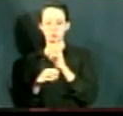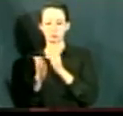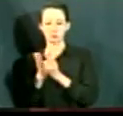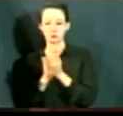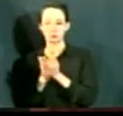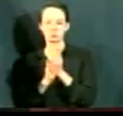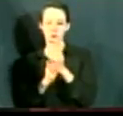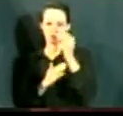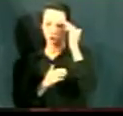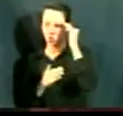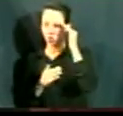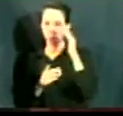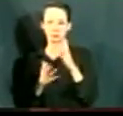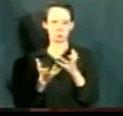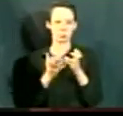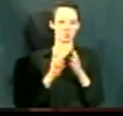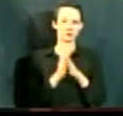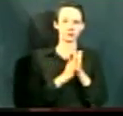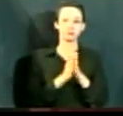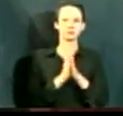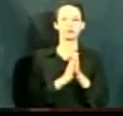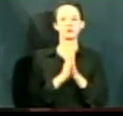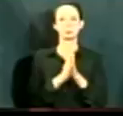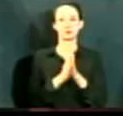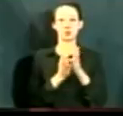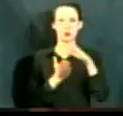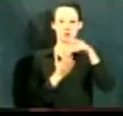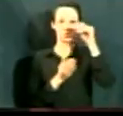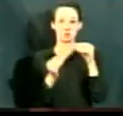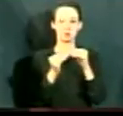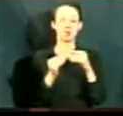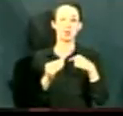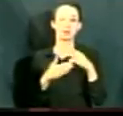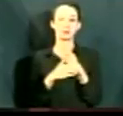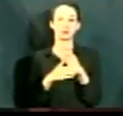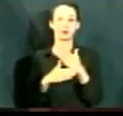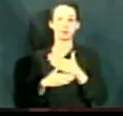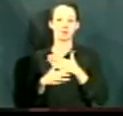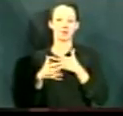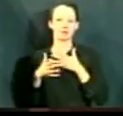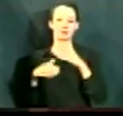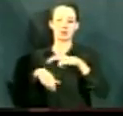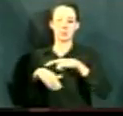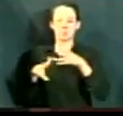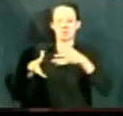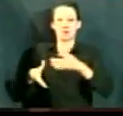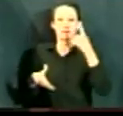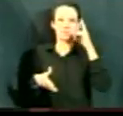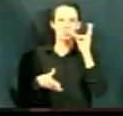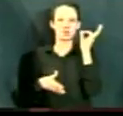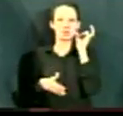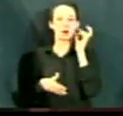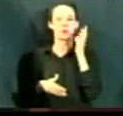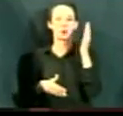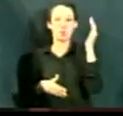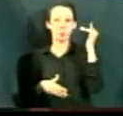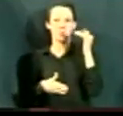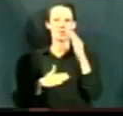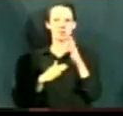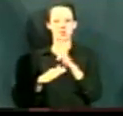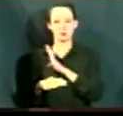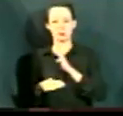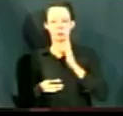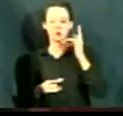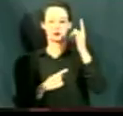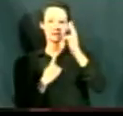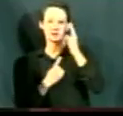learn more, I would like to share my remaining time to hear why the board thinks that